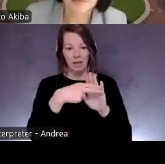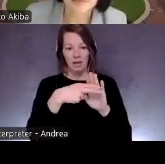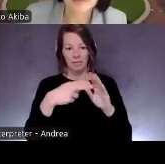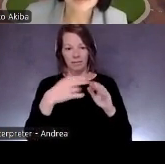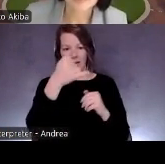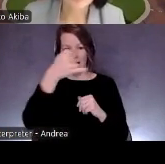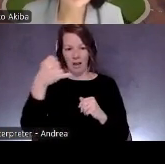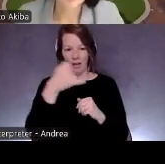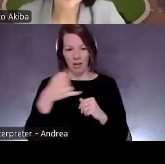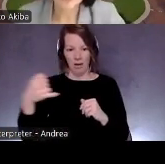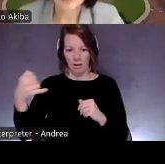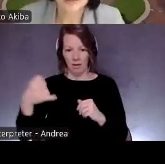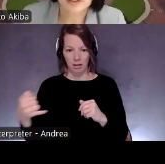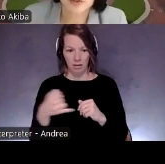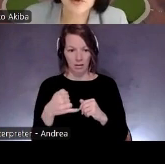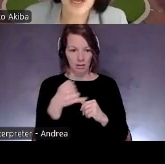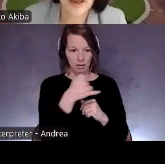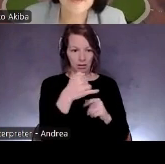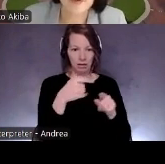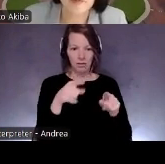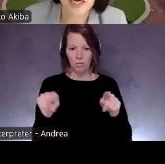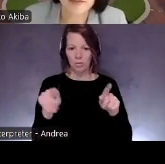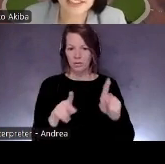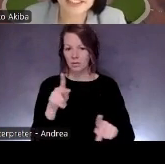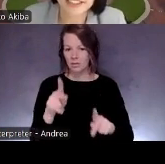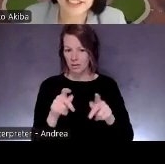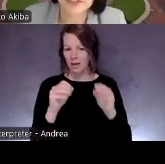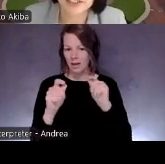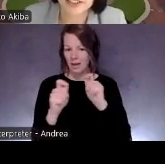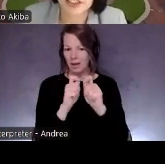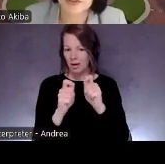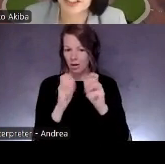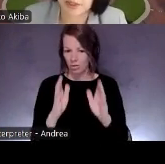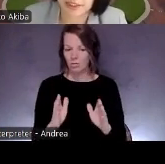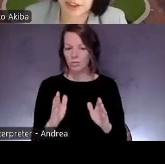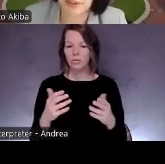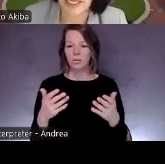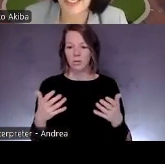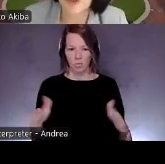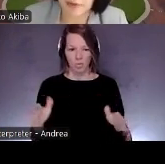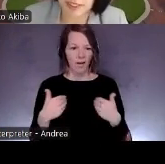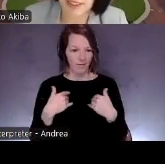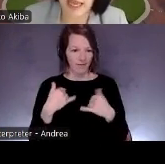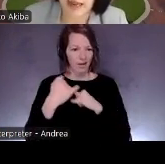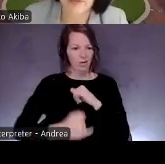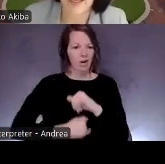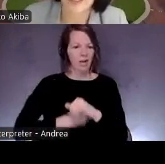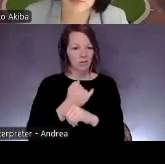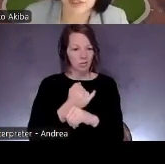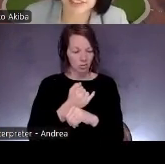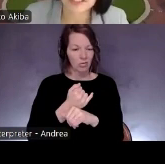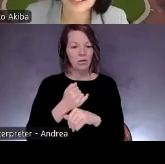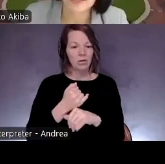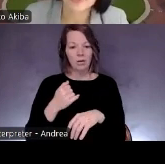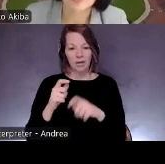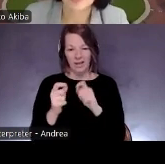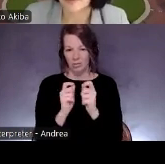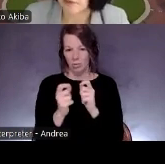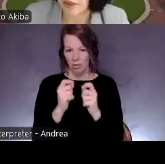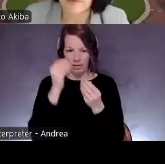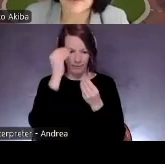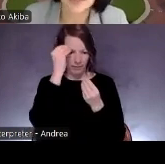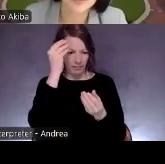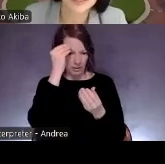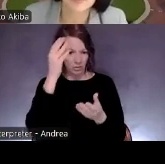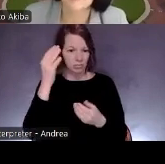highlighted those editors who have comparative international education expertise. So 9 of us have that expertise. So